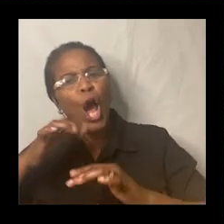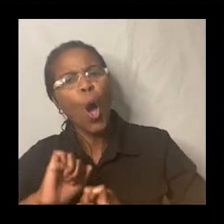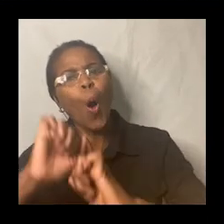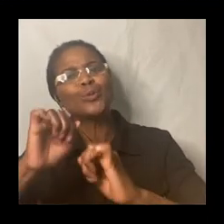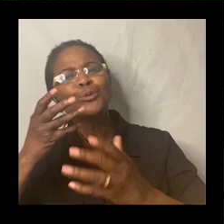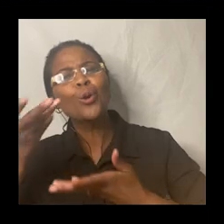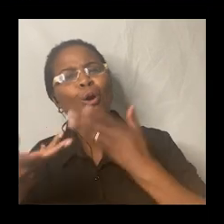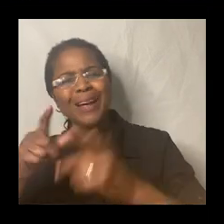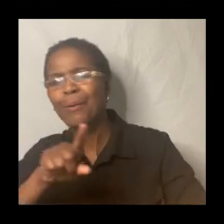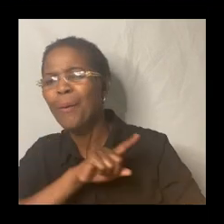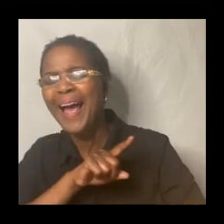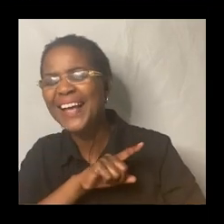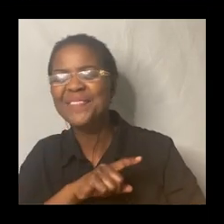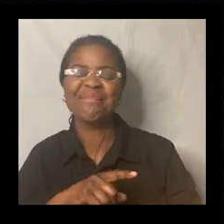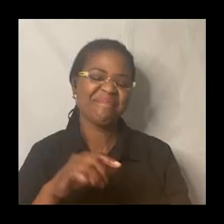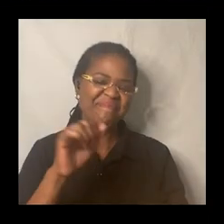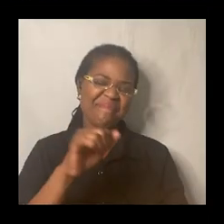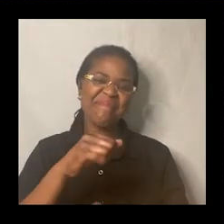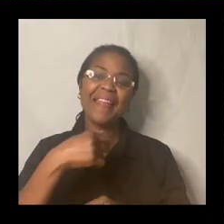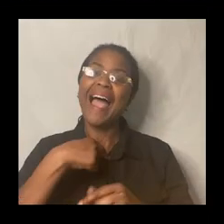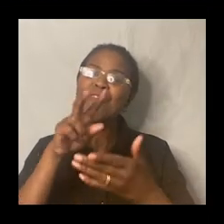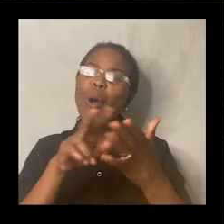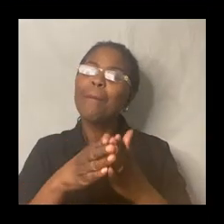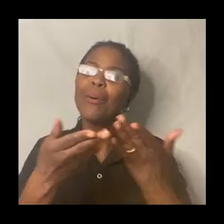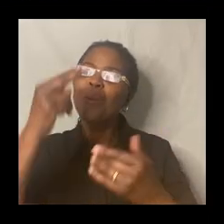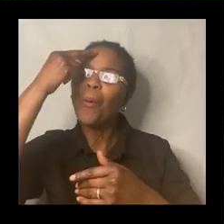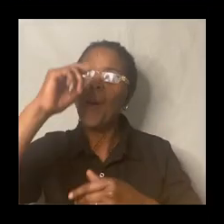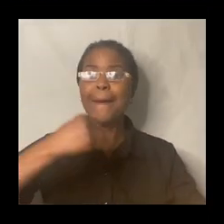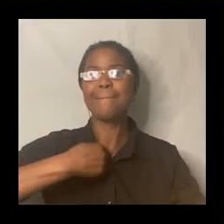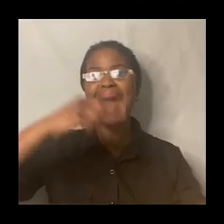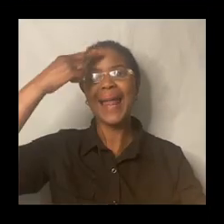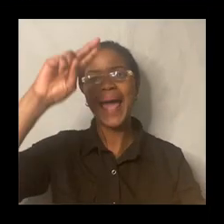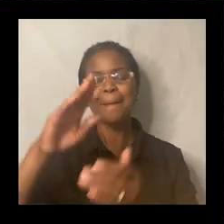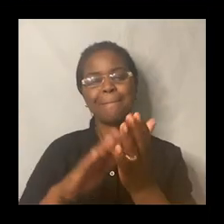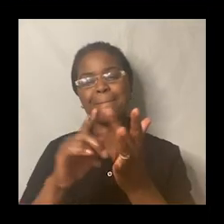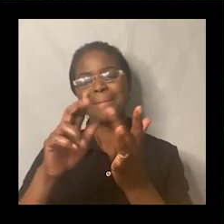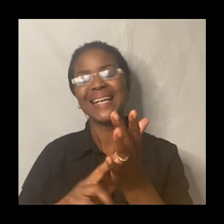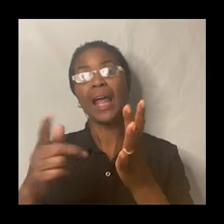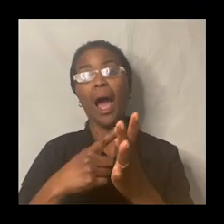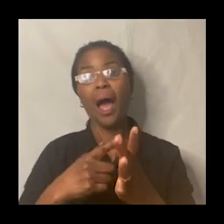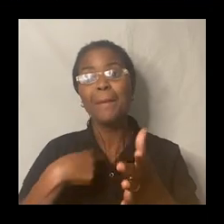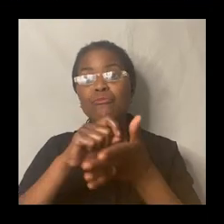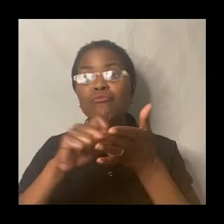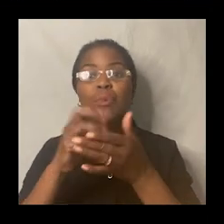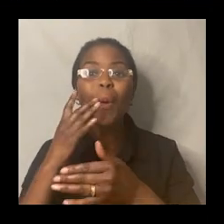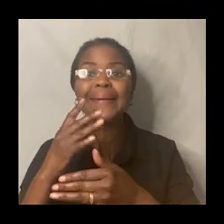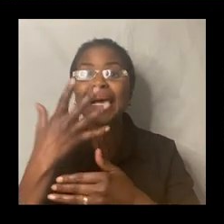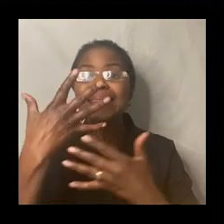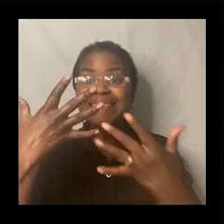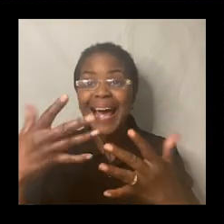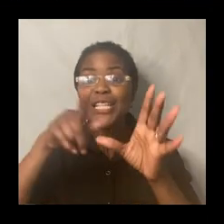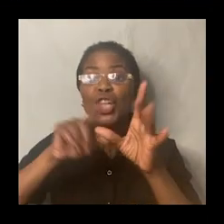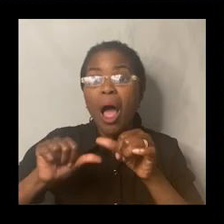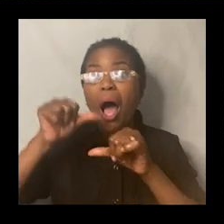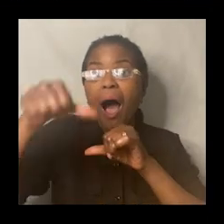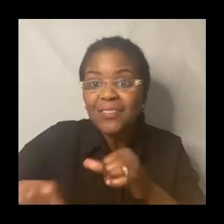story. Yeah, so I wrote this book called My Name is Mina, and I wrote this 10 years after Skellig was published.